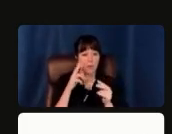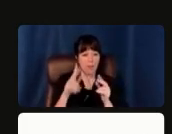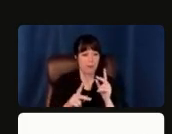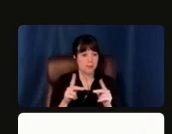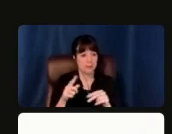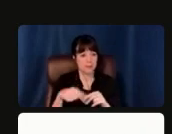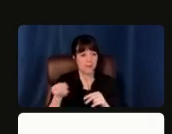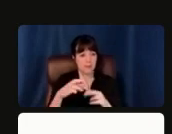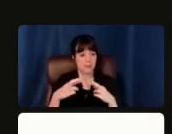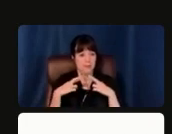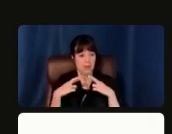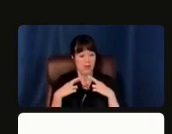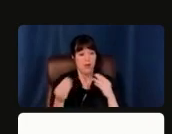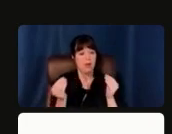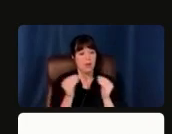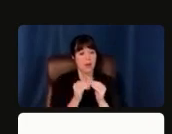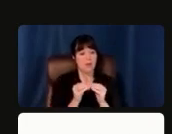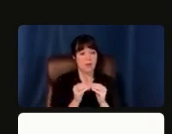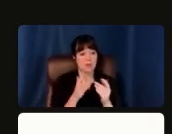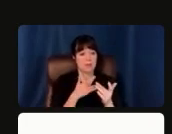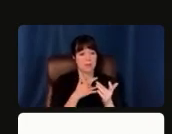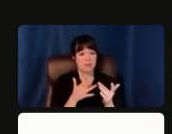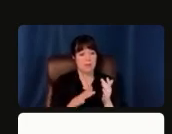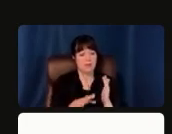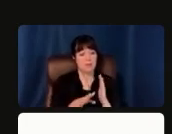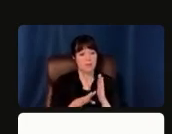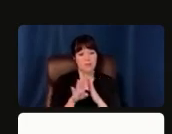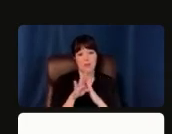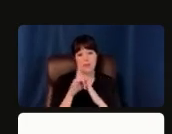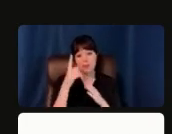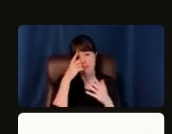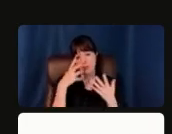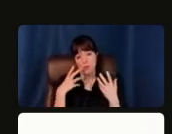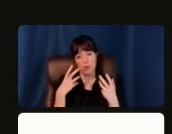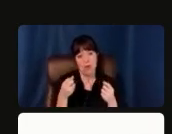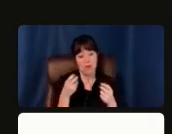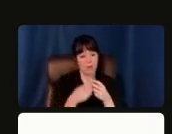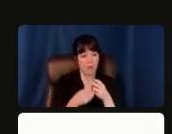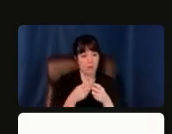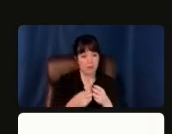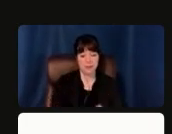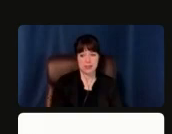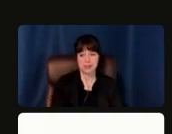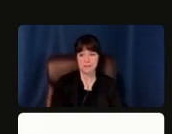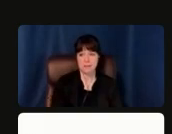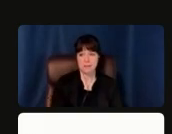with retirees being more susceptible to developing mental health problems.